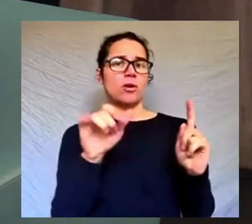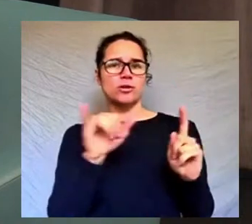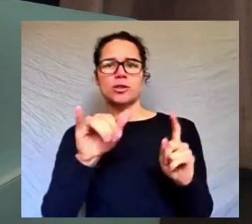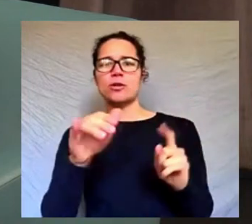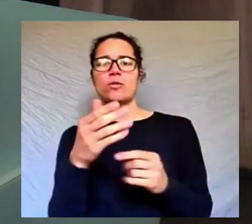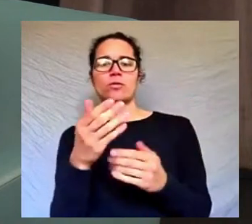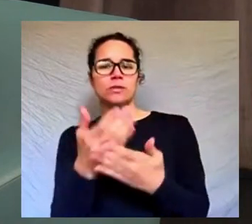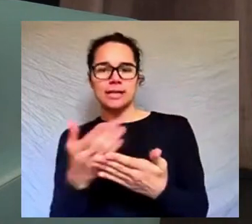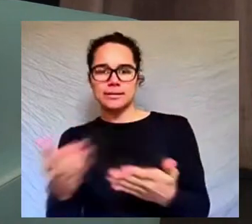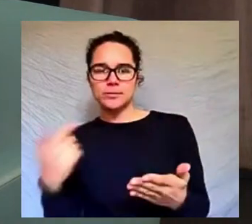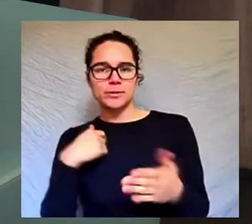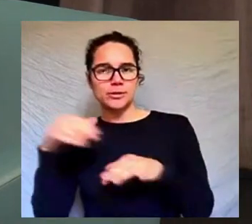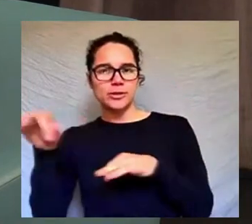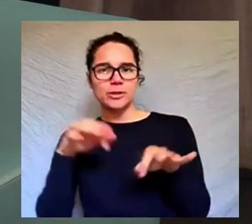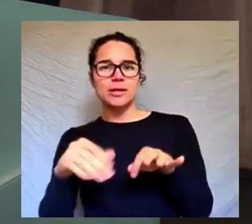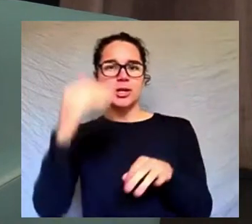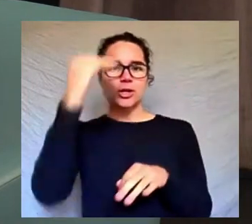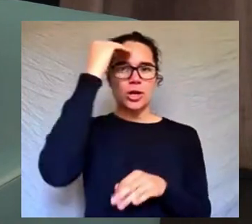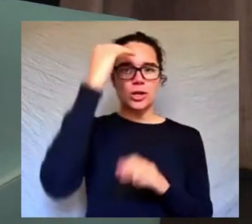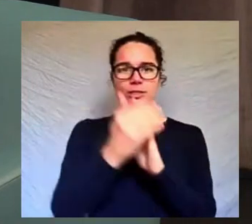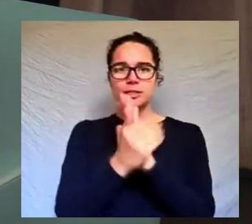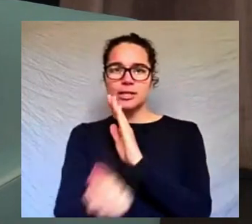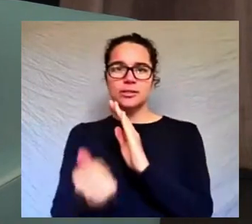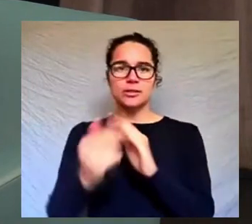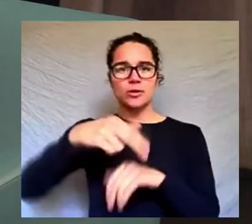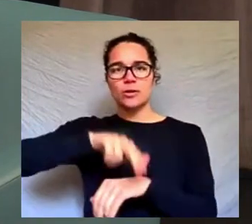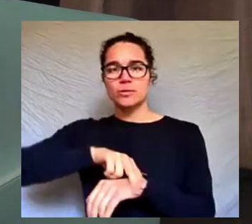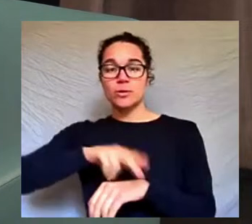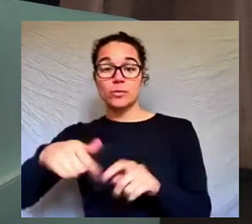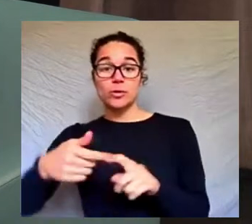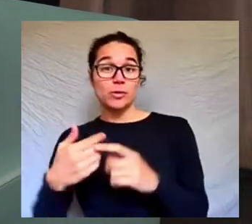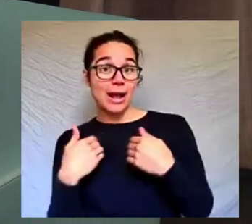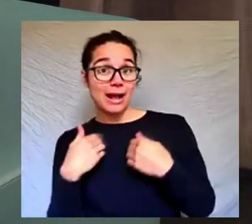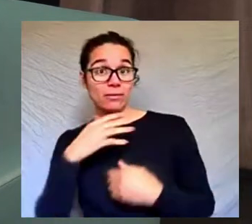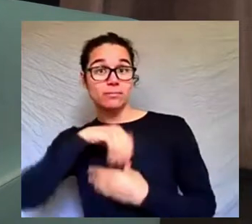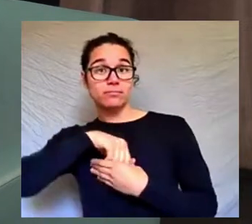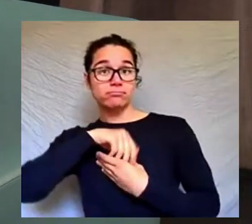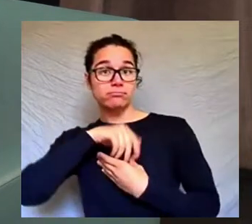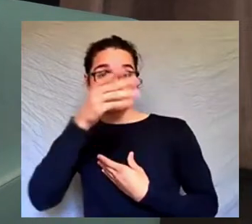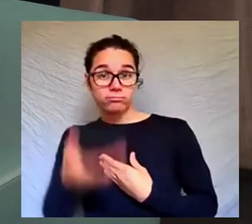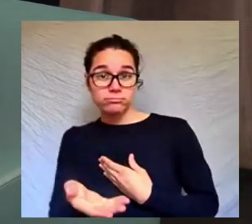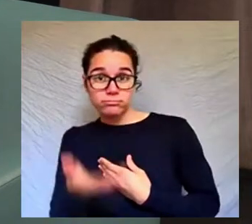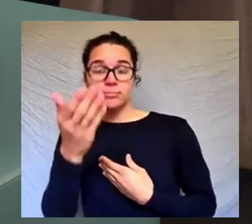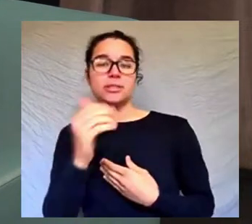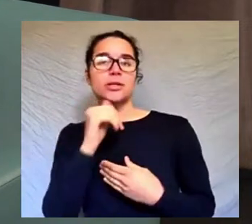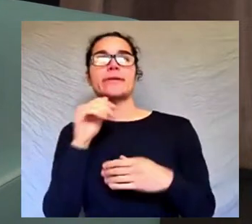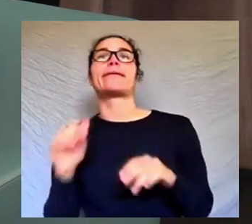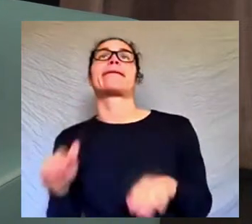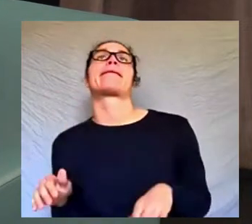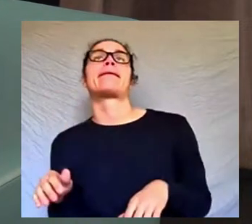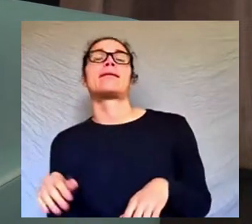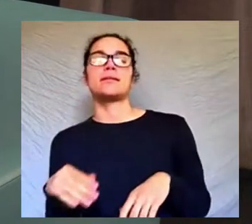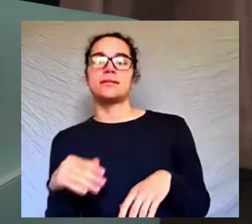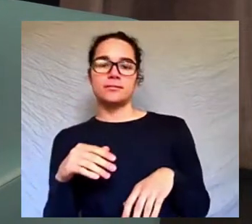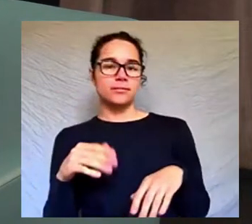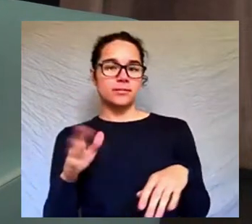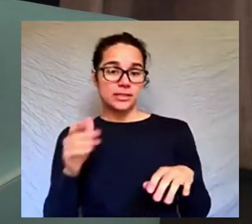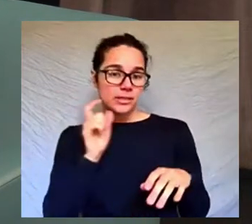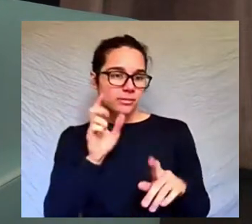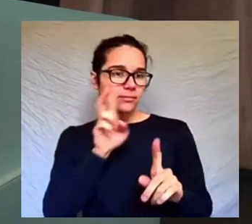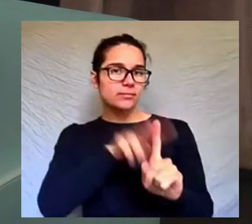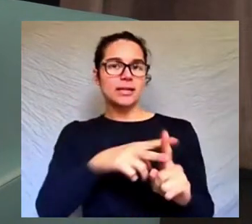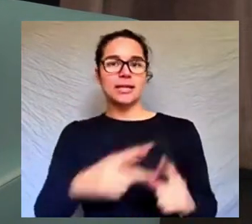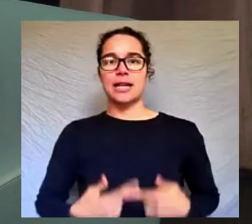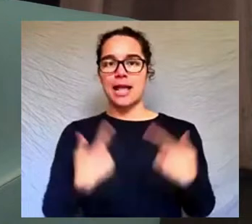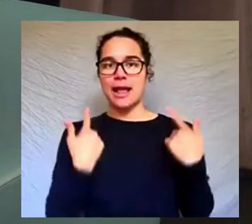norms, when you have them, don't just sit there. They're not an inert bundle of things. They come to life in the doing. They come to life in the choices you